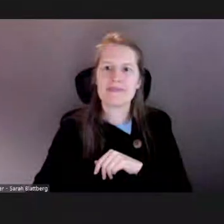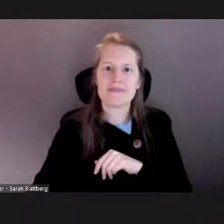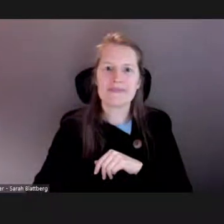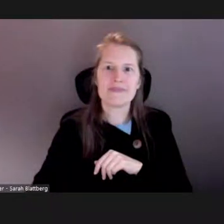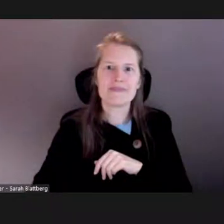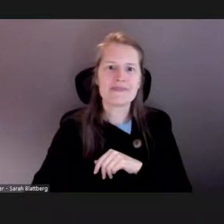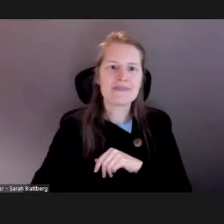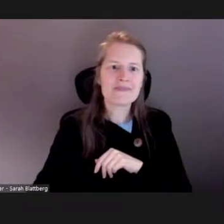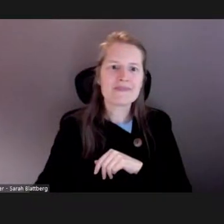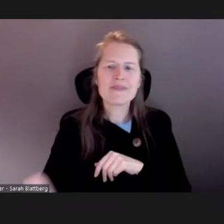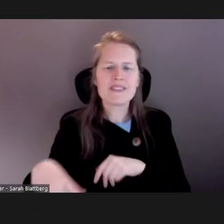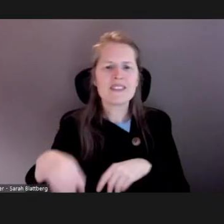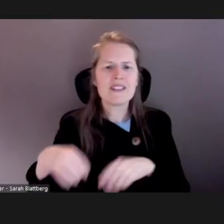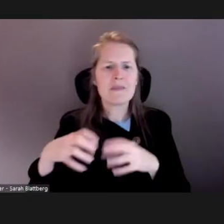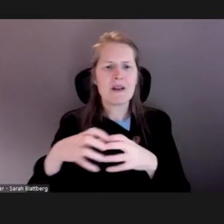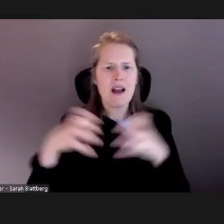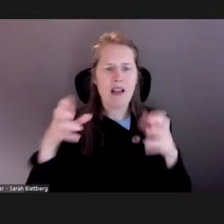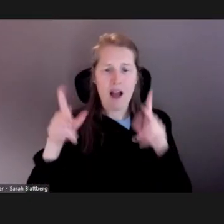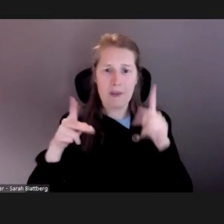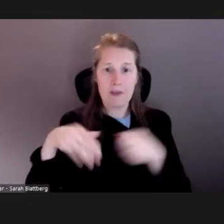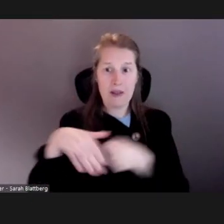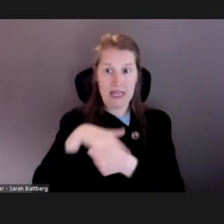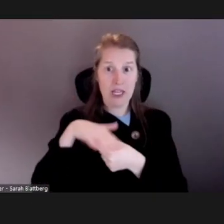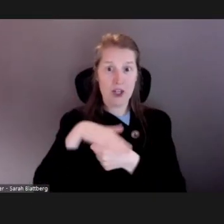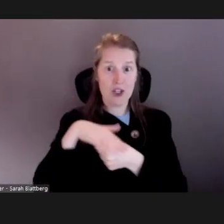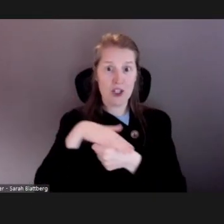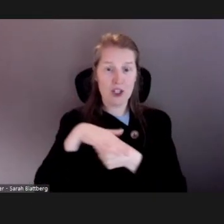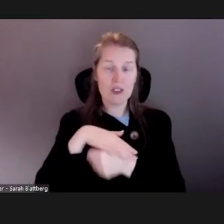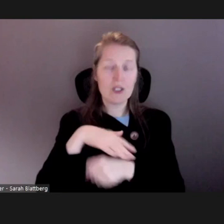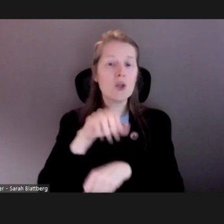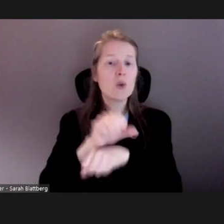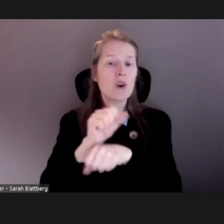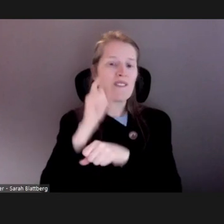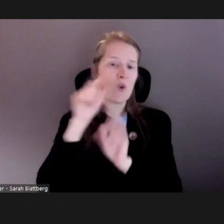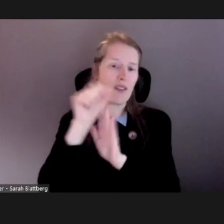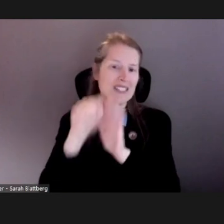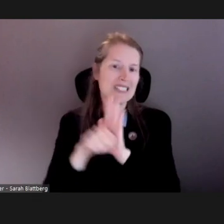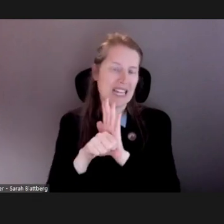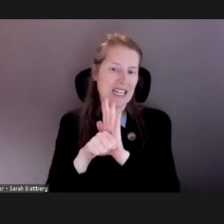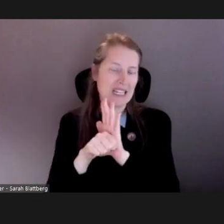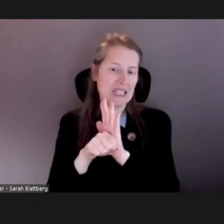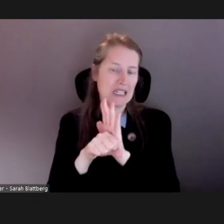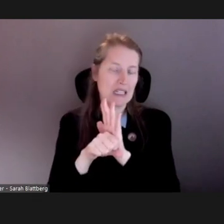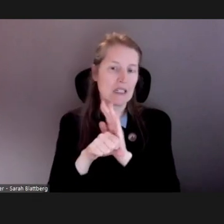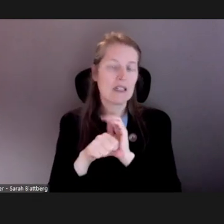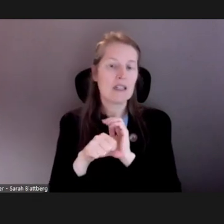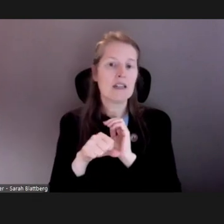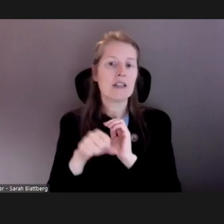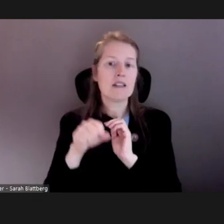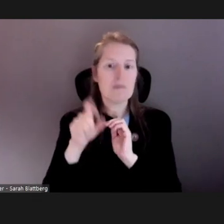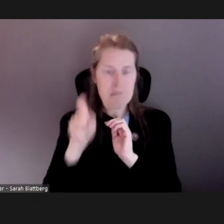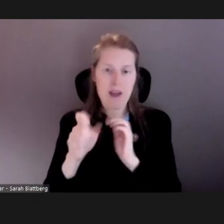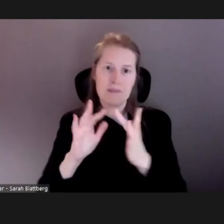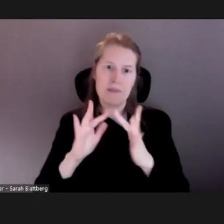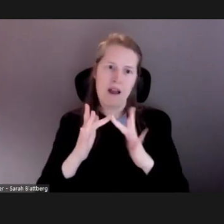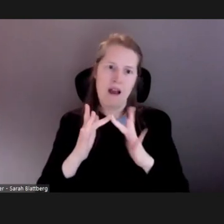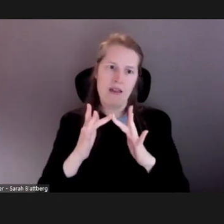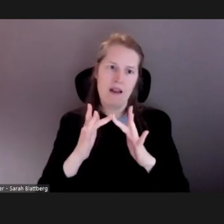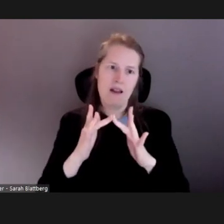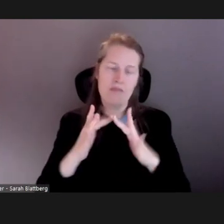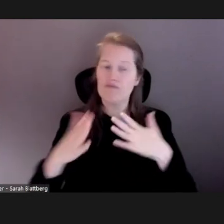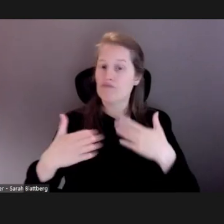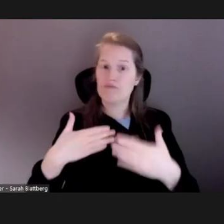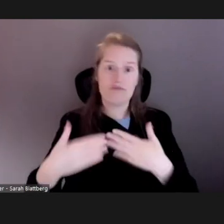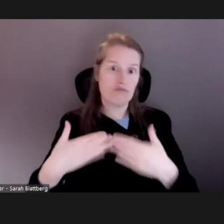We have a lot of people in this area who are state workers. They must be online, no matter whether